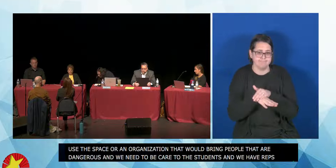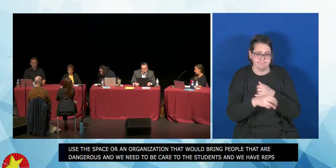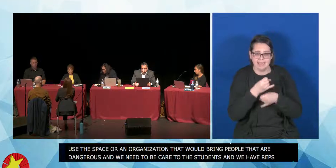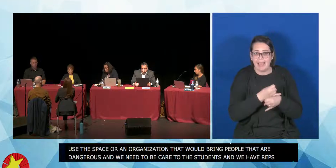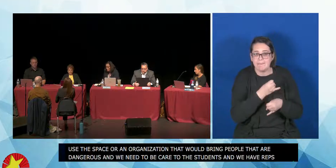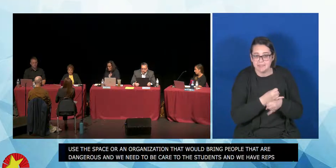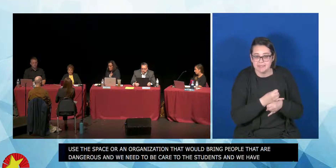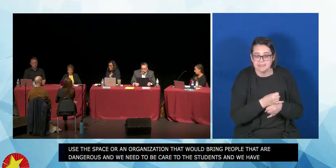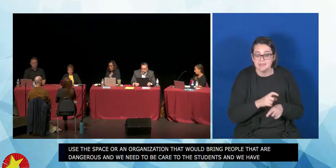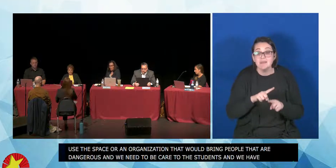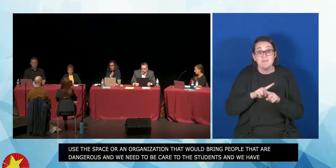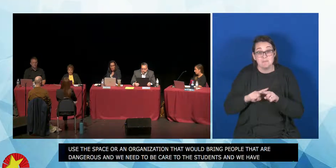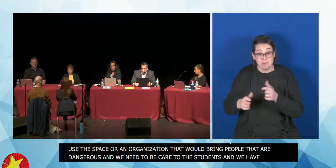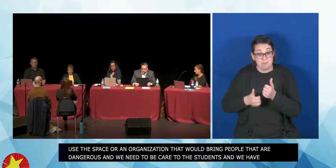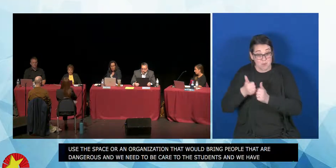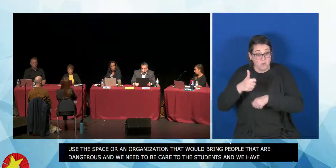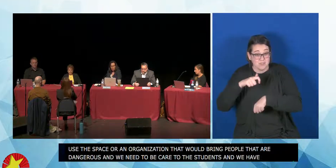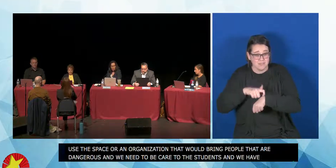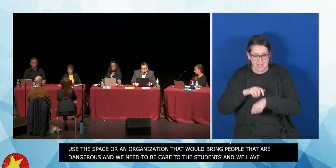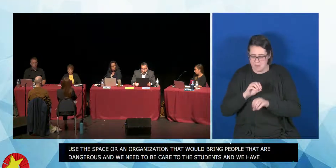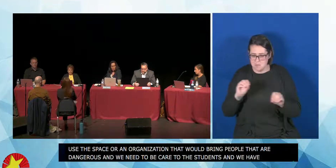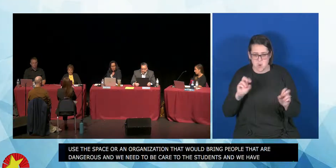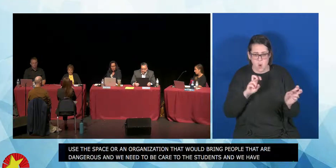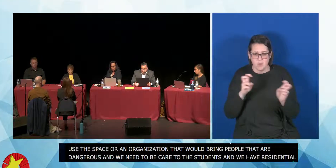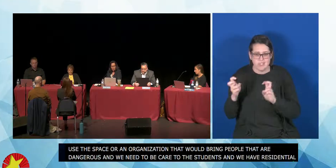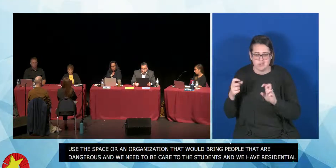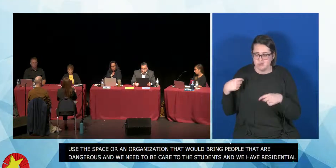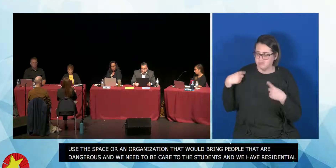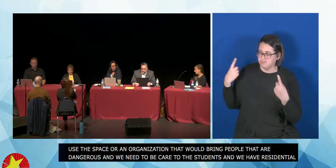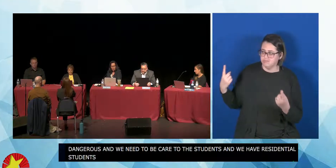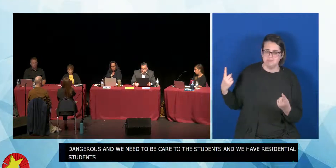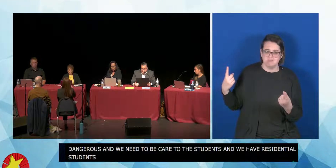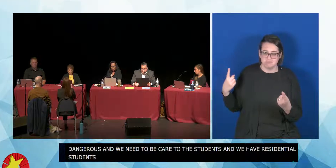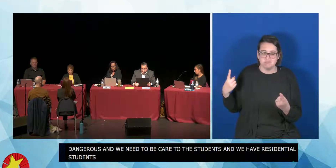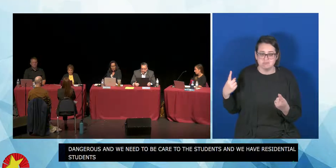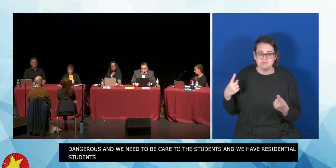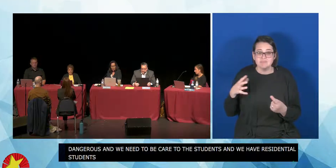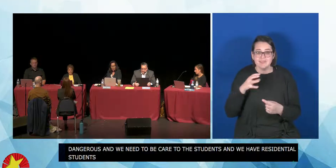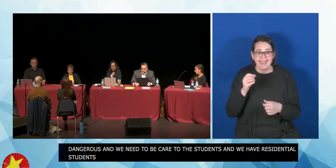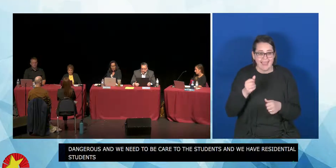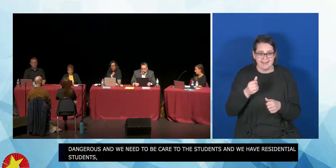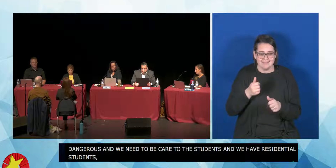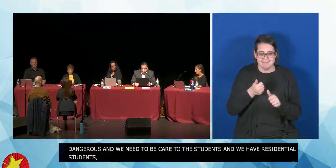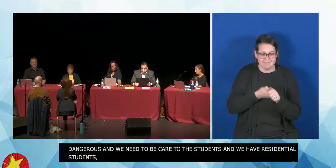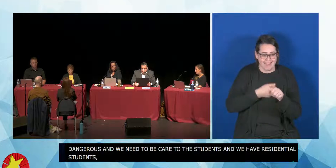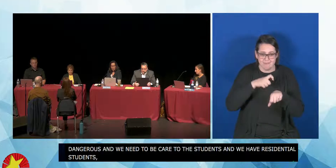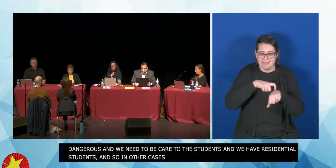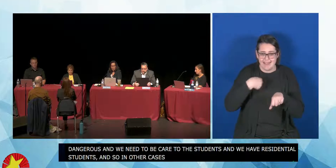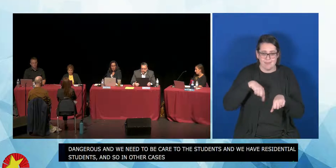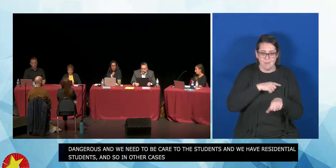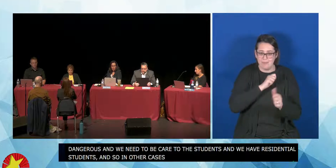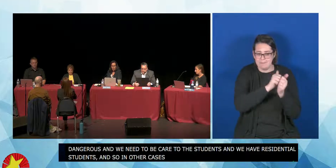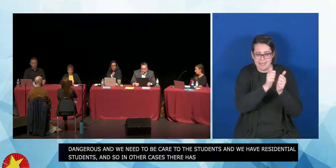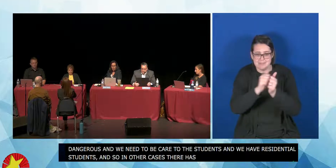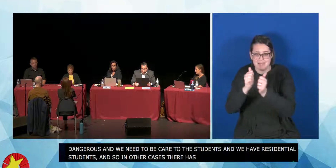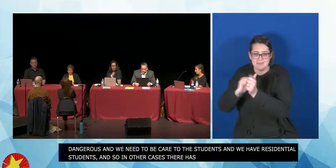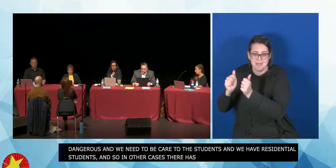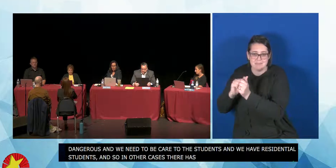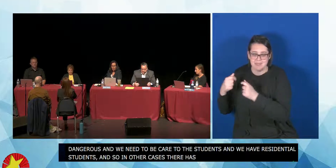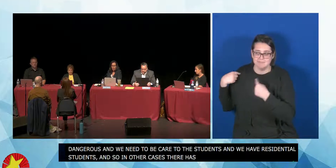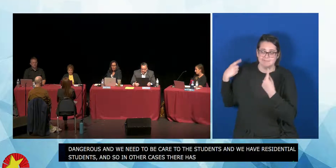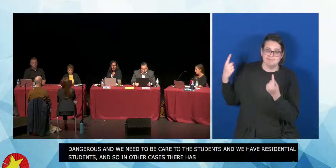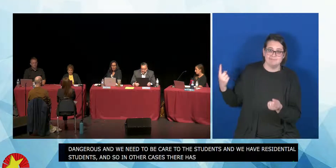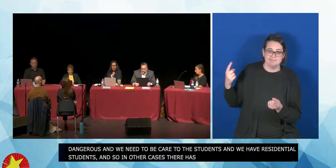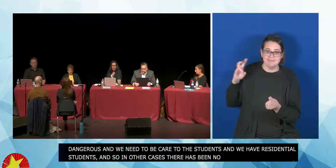In most of those cases, there's no issue, and there hasn't been an issue every time we've passed this on the consent agenda. As Superintendent